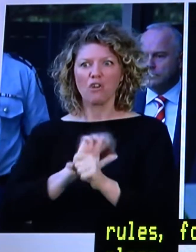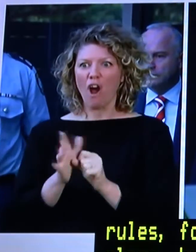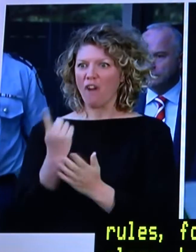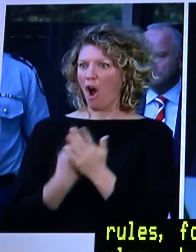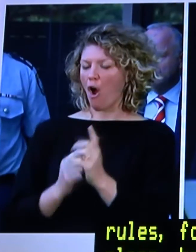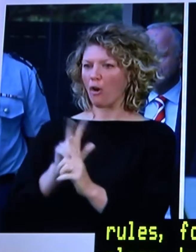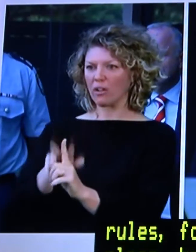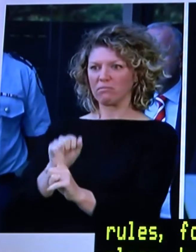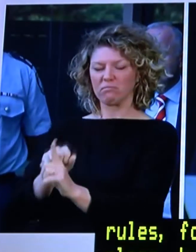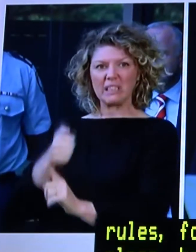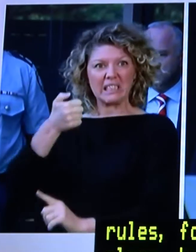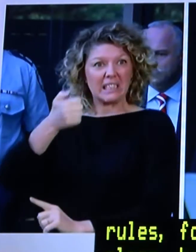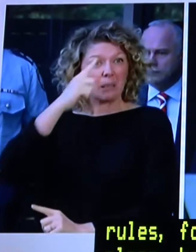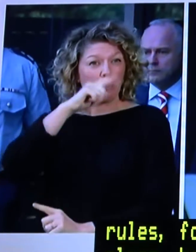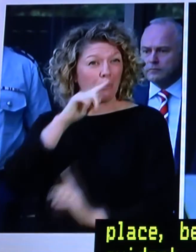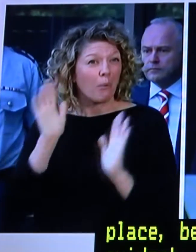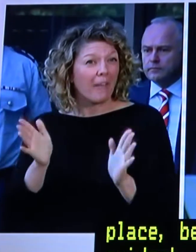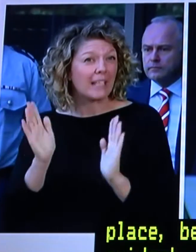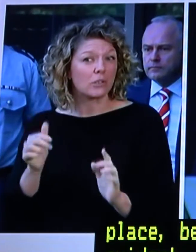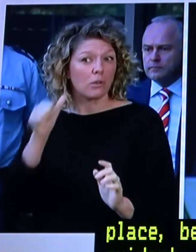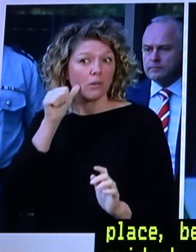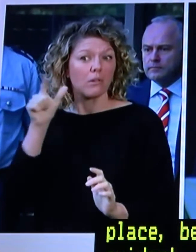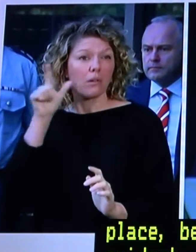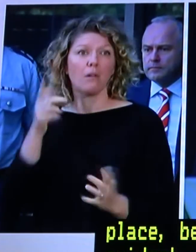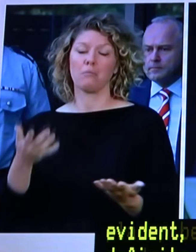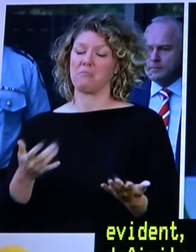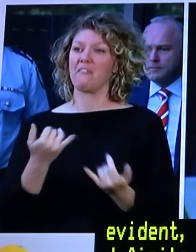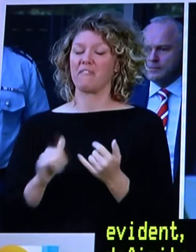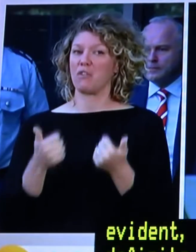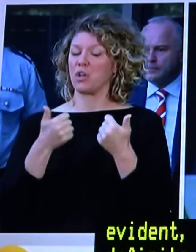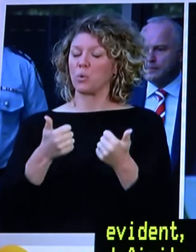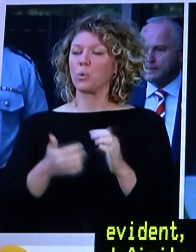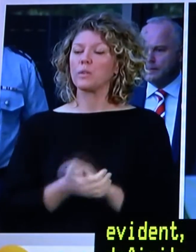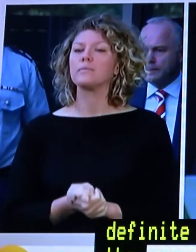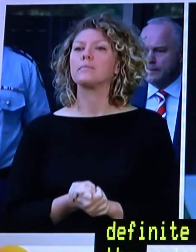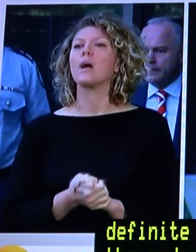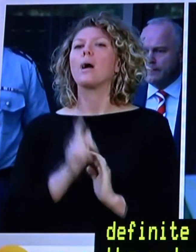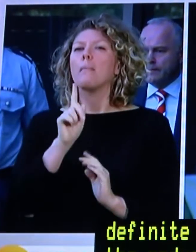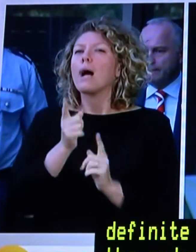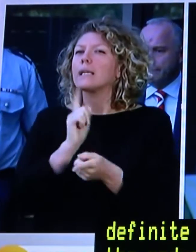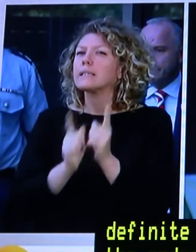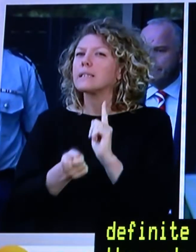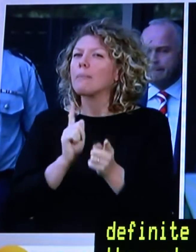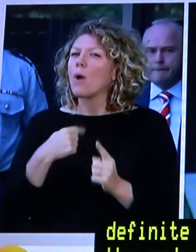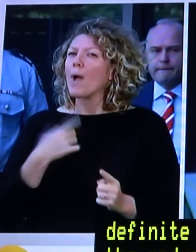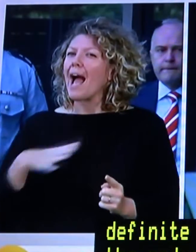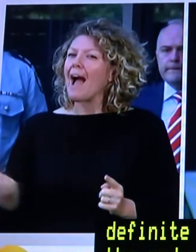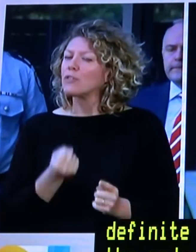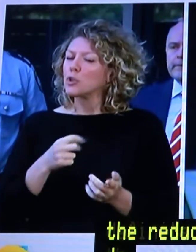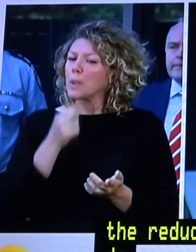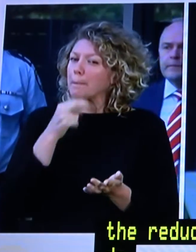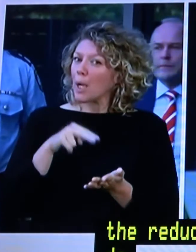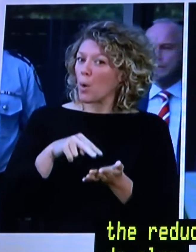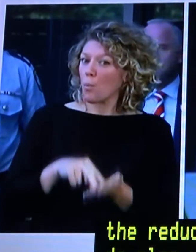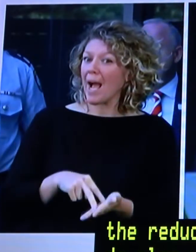forming in terms of the reduced number of cases. But I do also want to stress that sometimes it just takes a